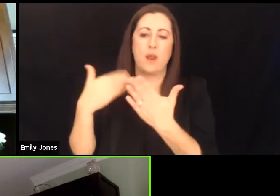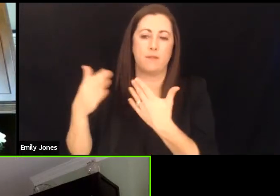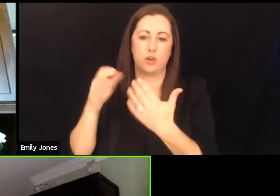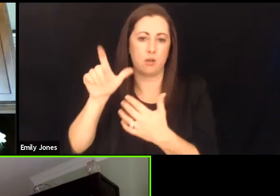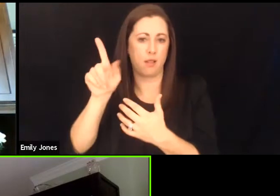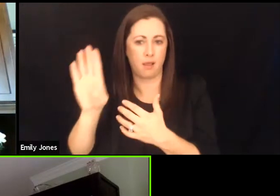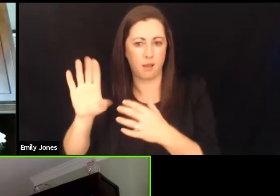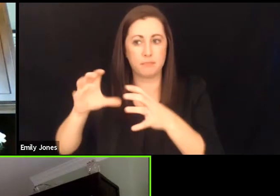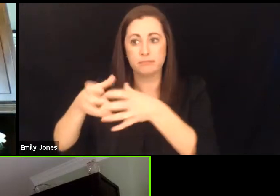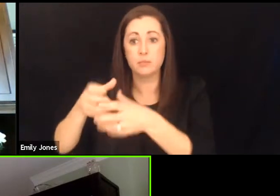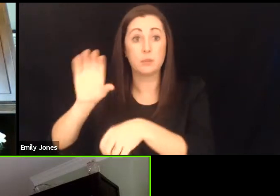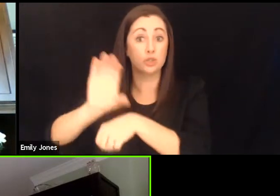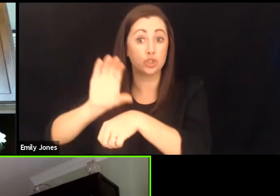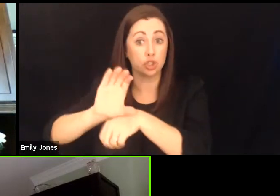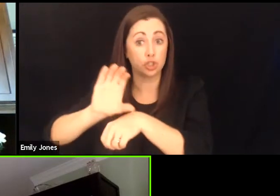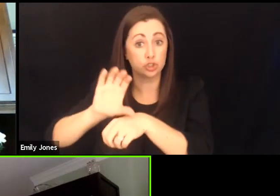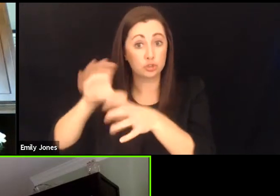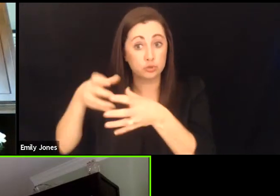or church groups,